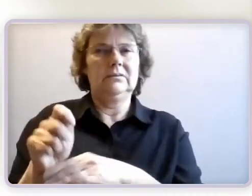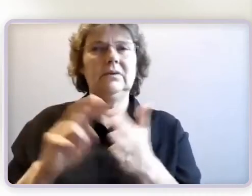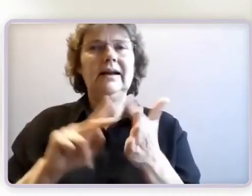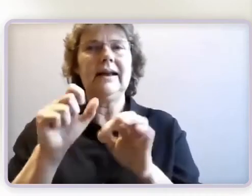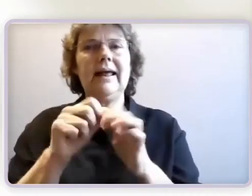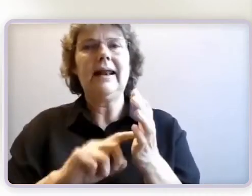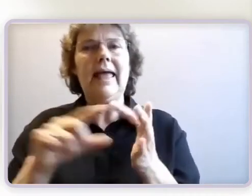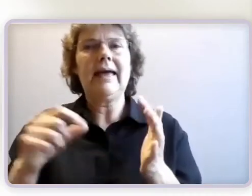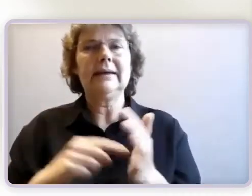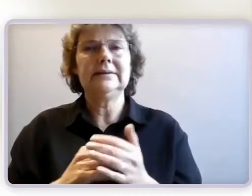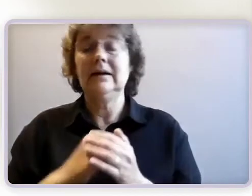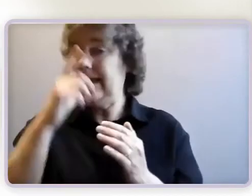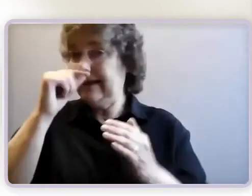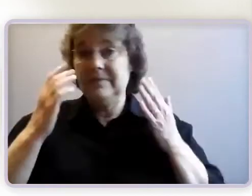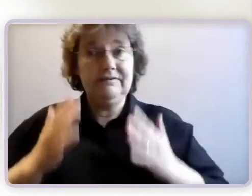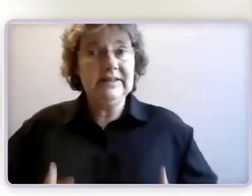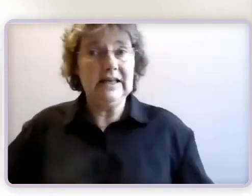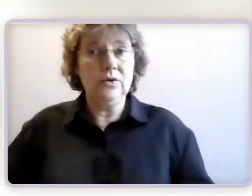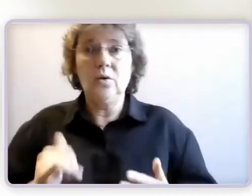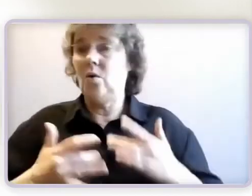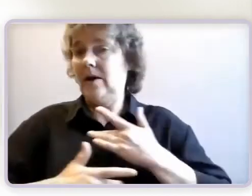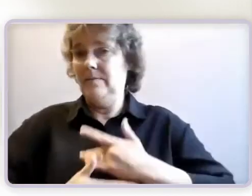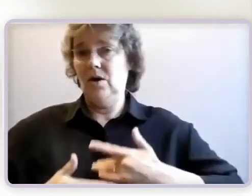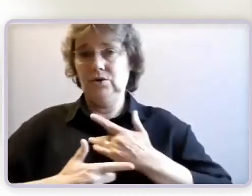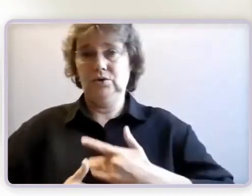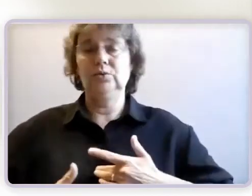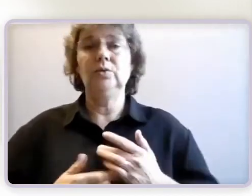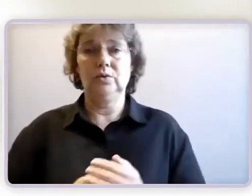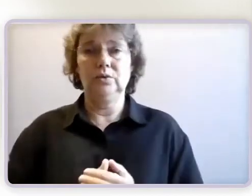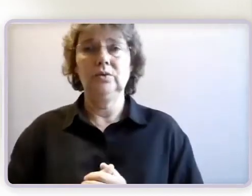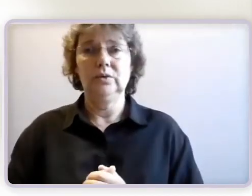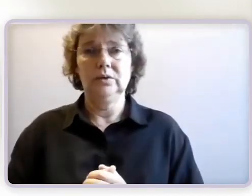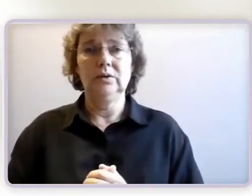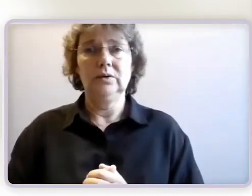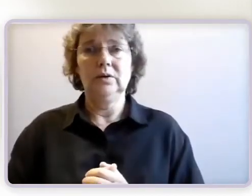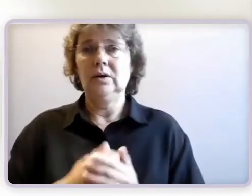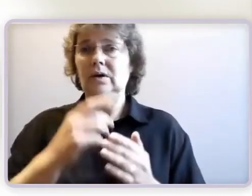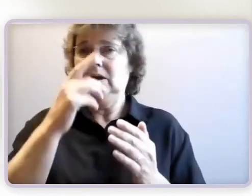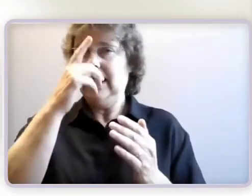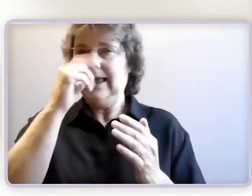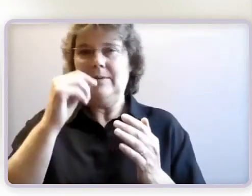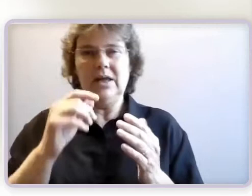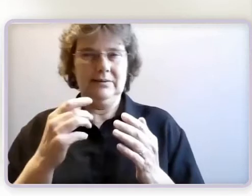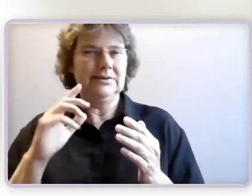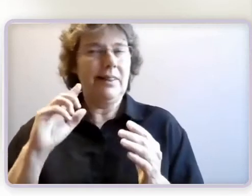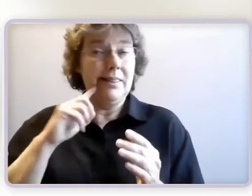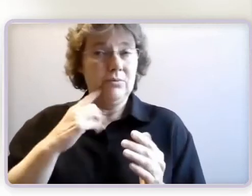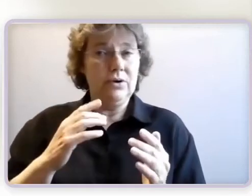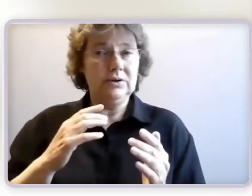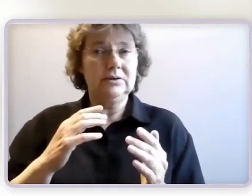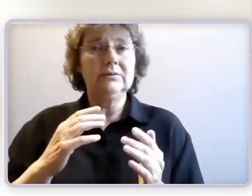This could be physical or emotional. It could be intentional,